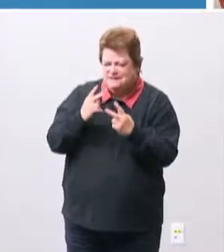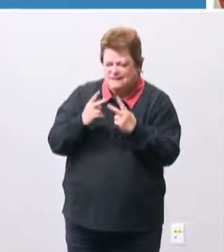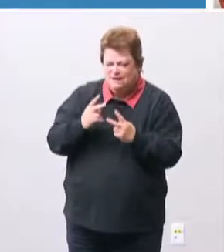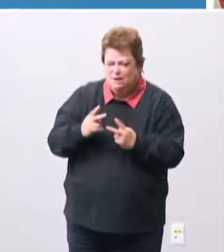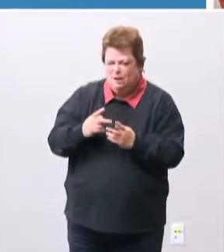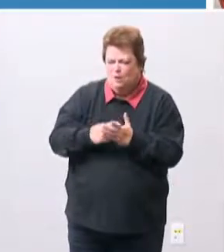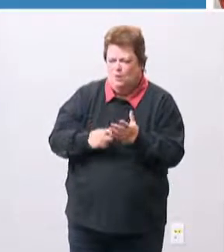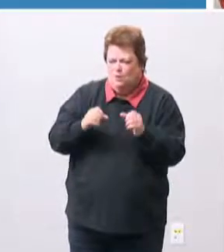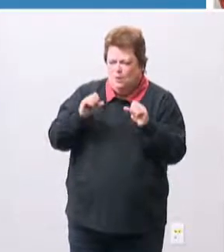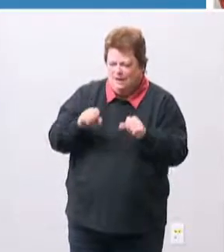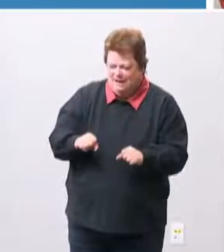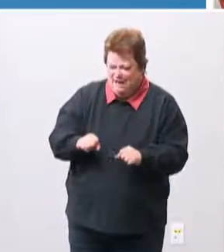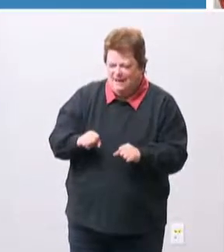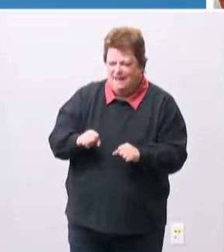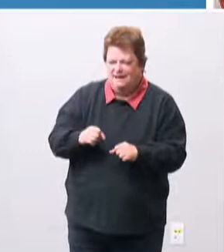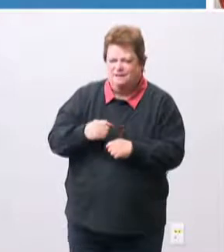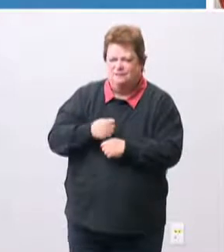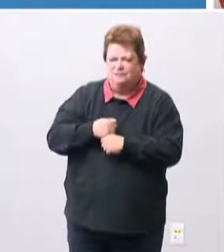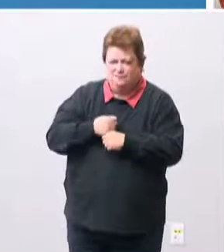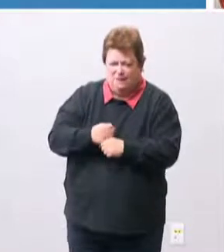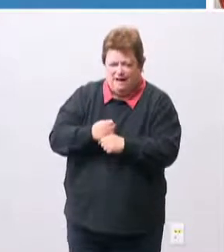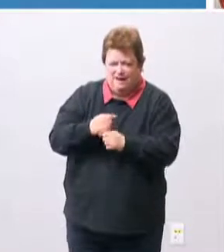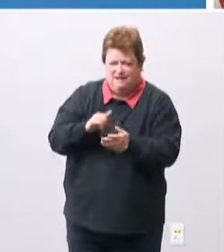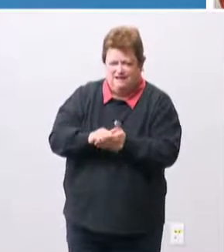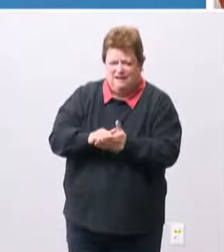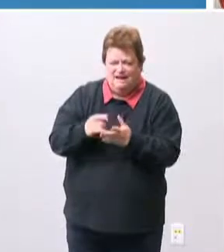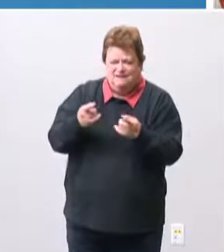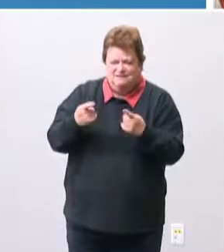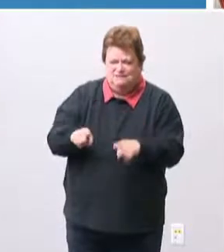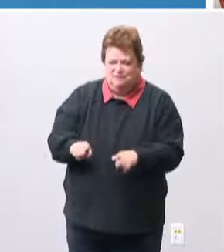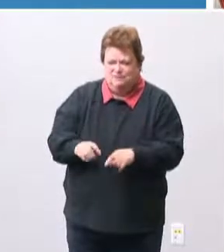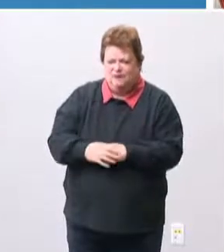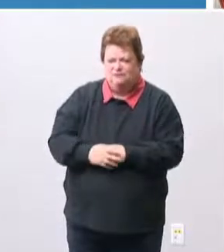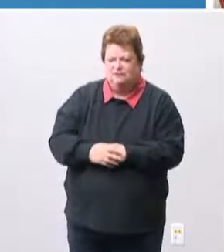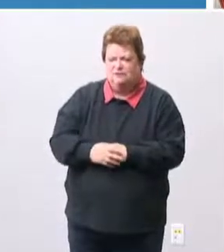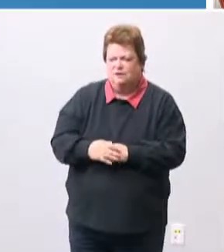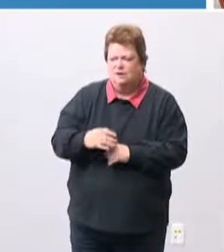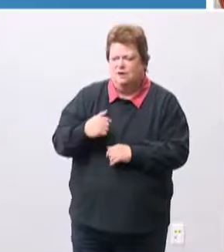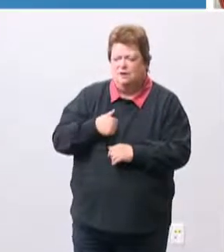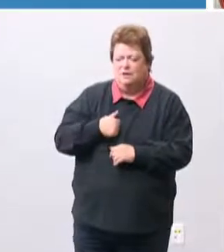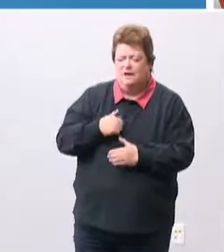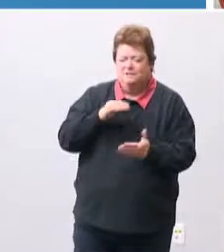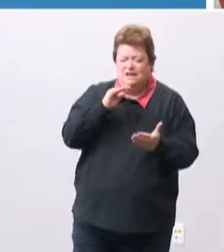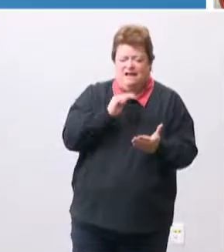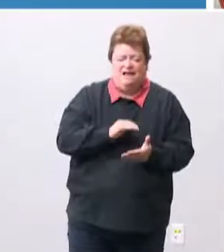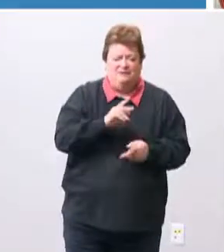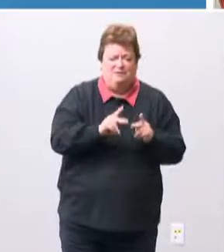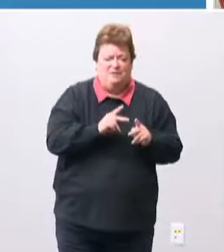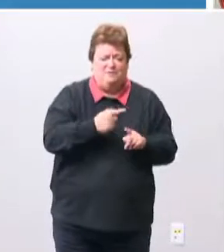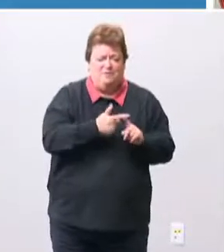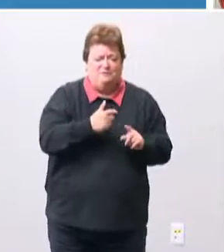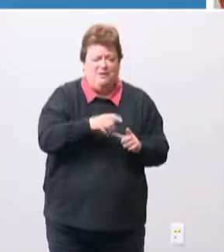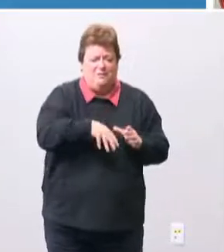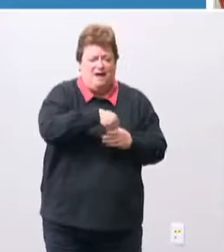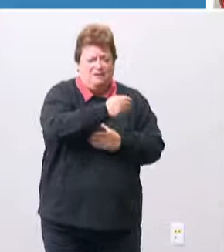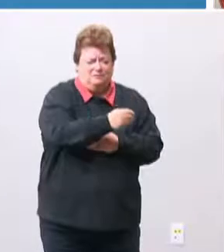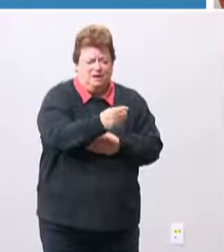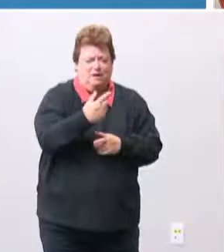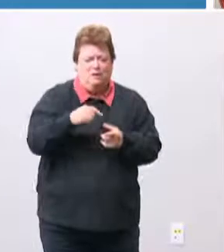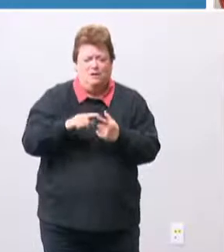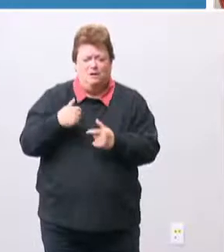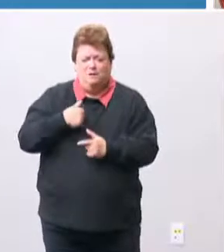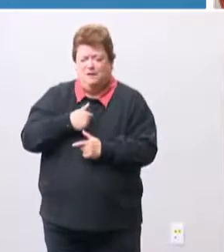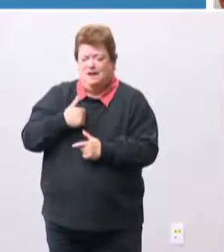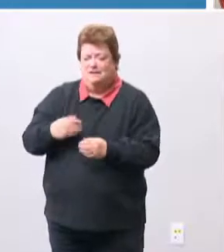what could be creating that issue. And of course, there's going to be less people outside the county coming in when we have more people in the